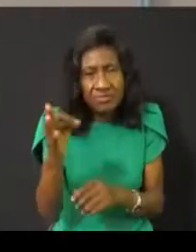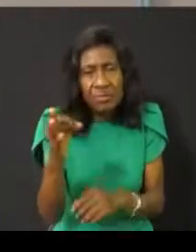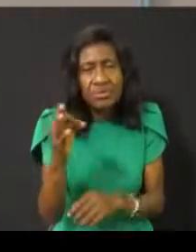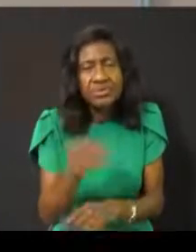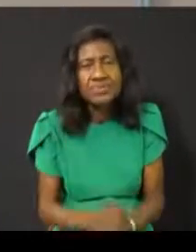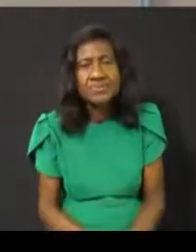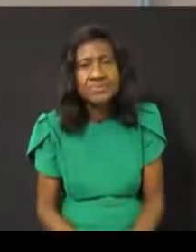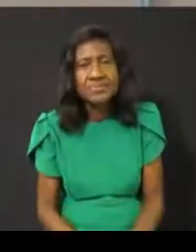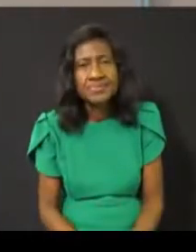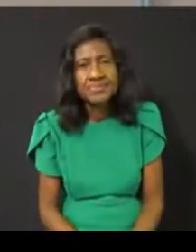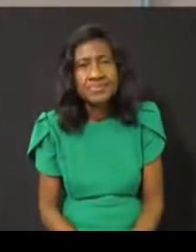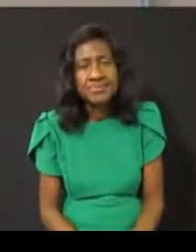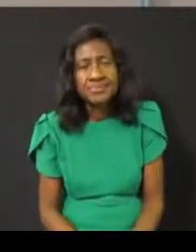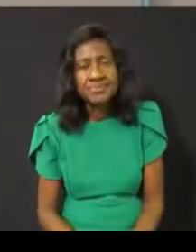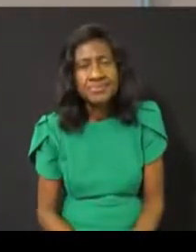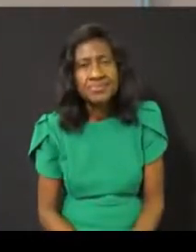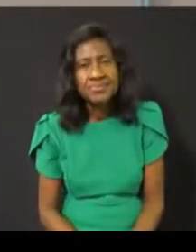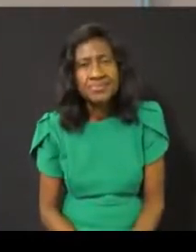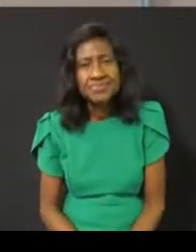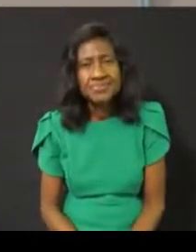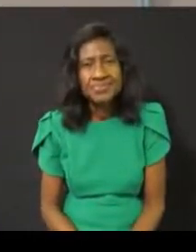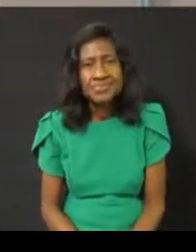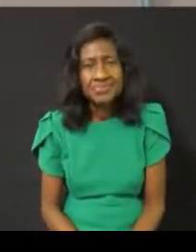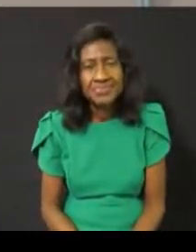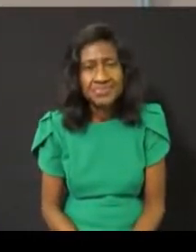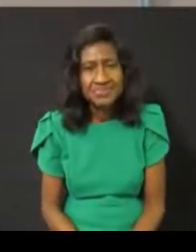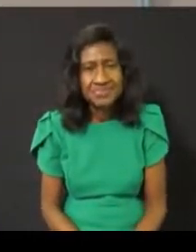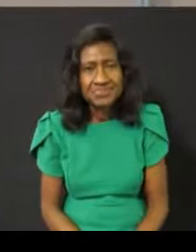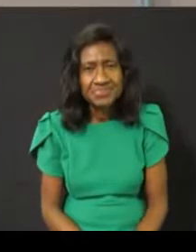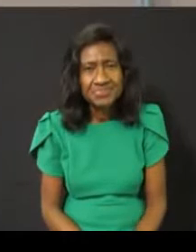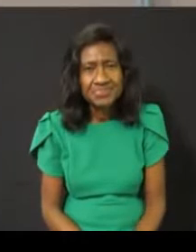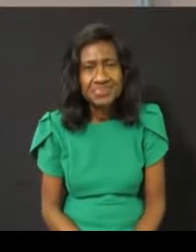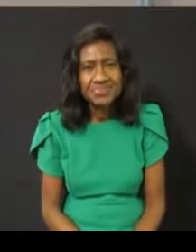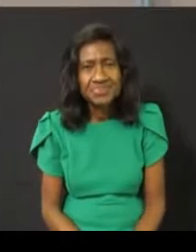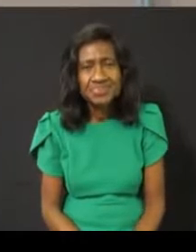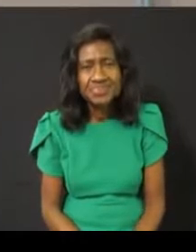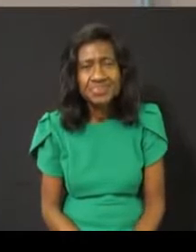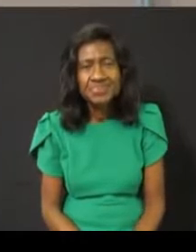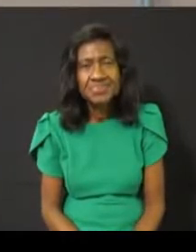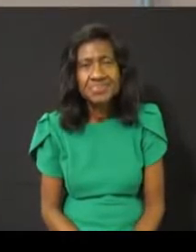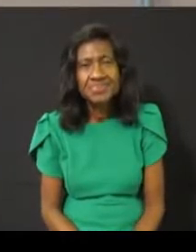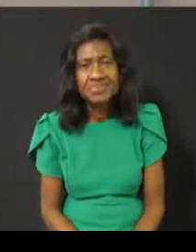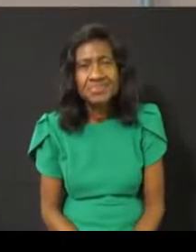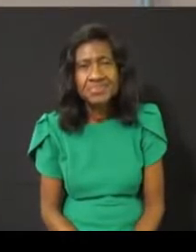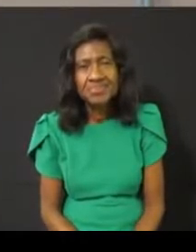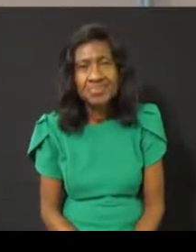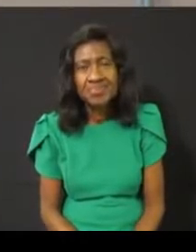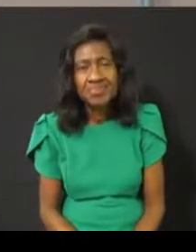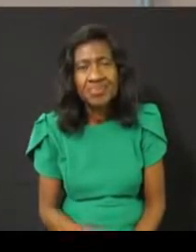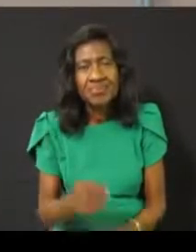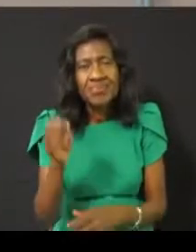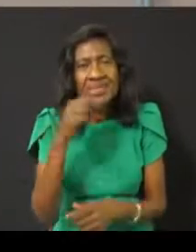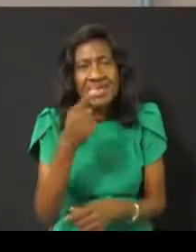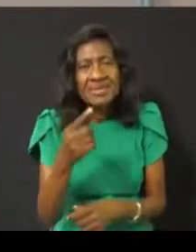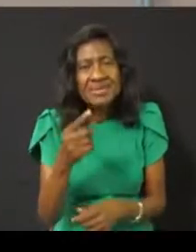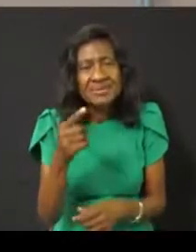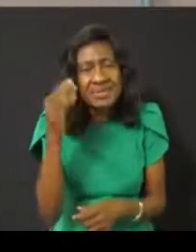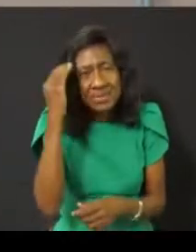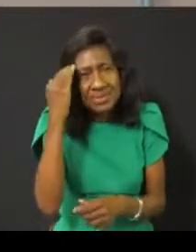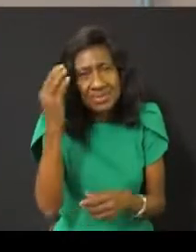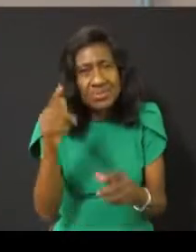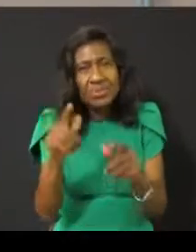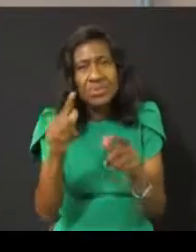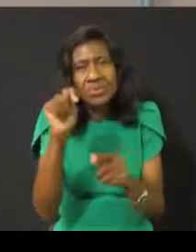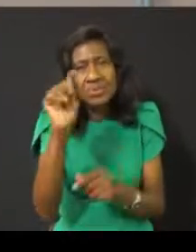in future forums, as I expect the media is patiently waiting for the opportunity to ask some questions. I know that our tourism partners